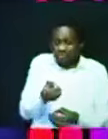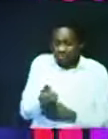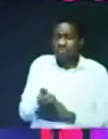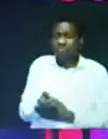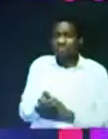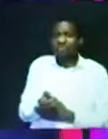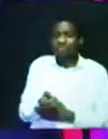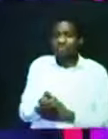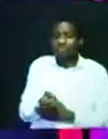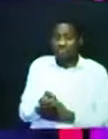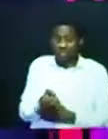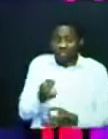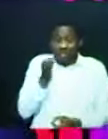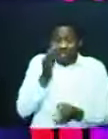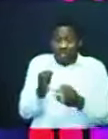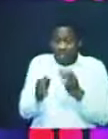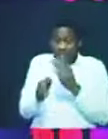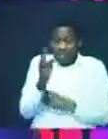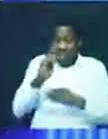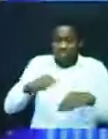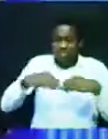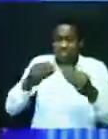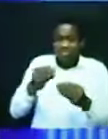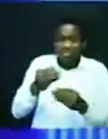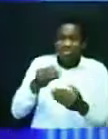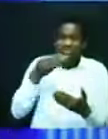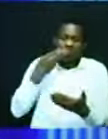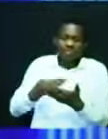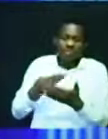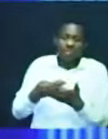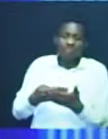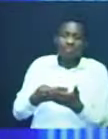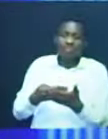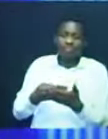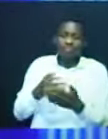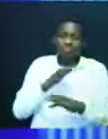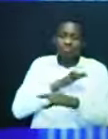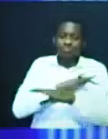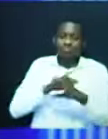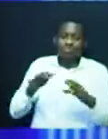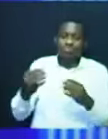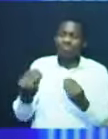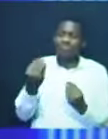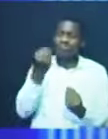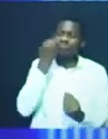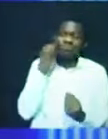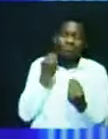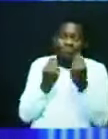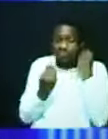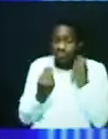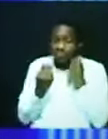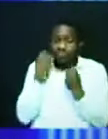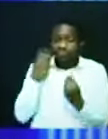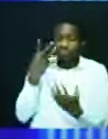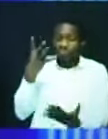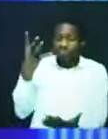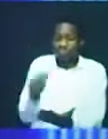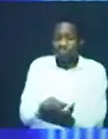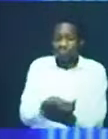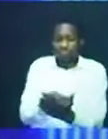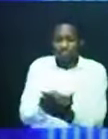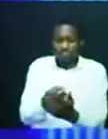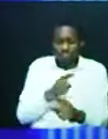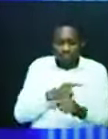you with capital, and it's a mouth, you don't consume the capital. It is for